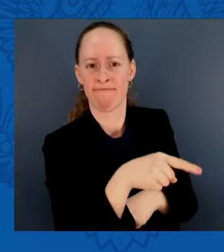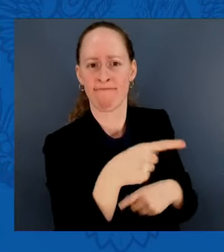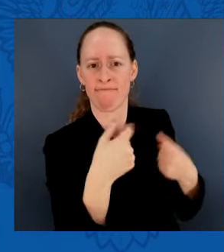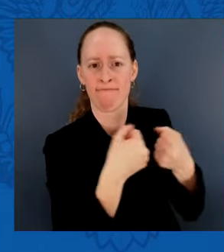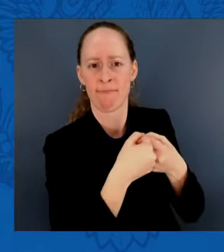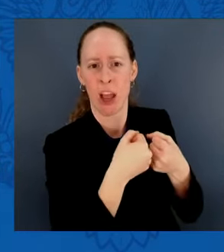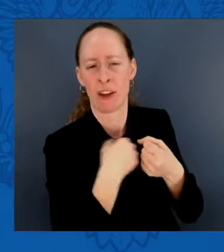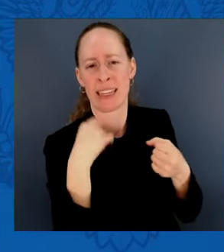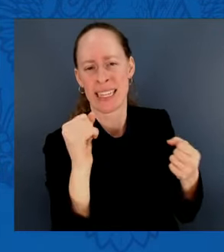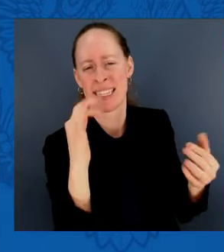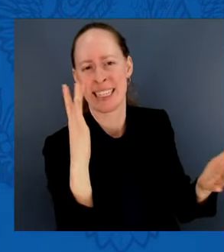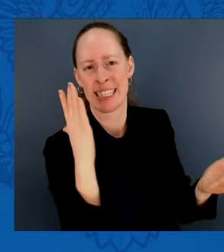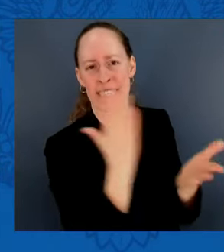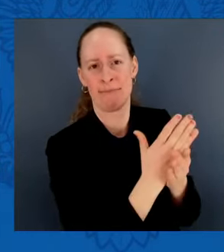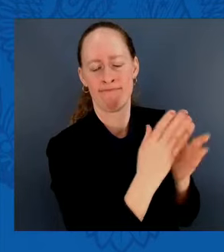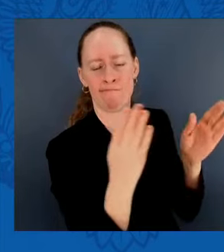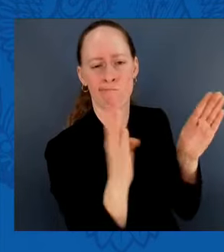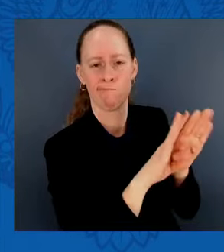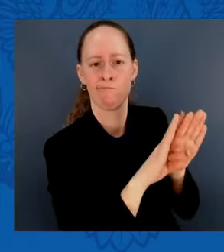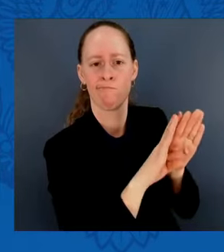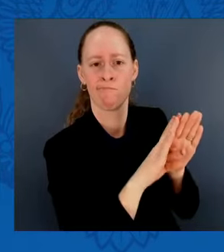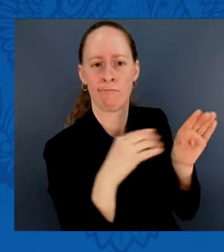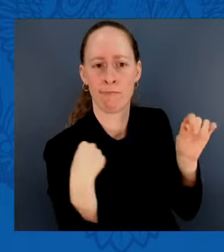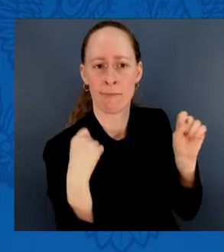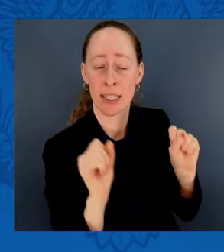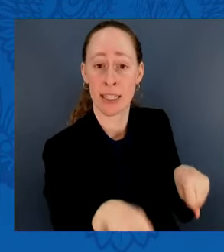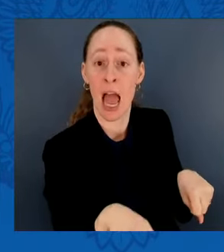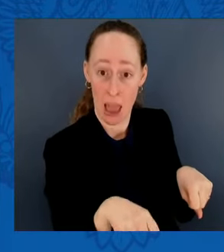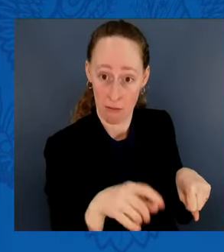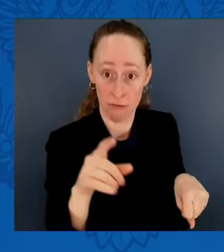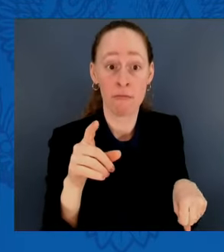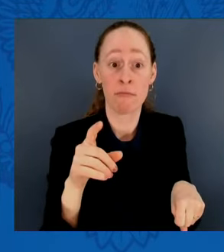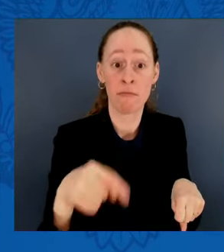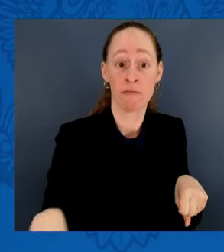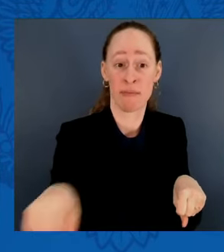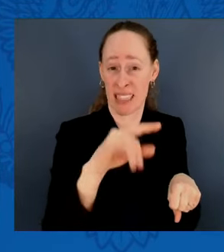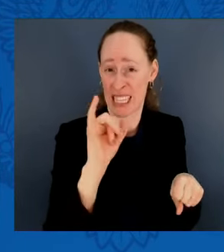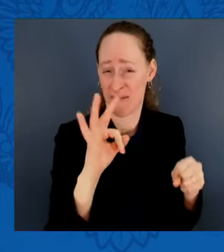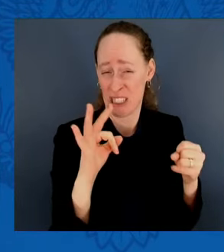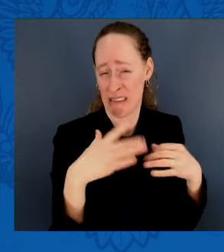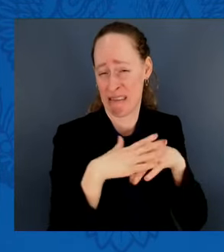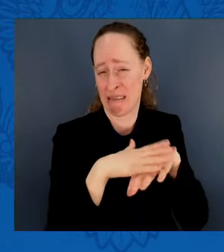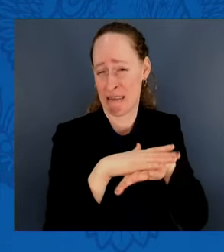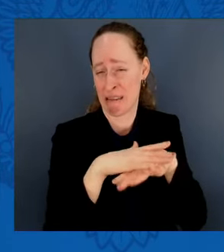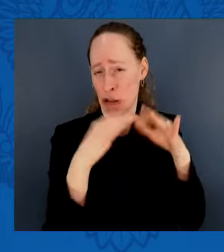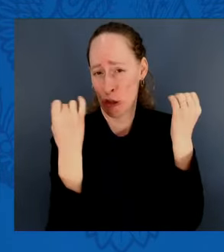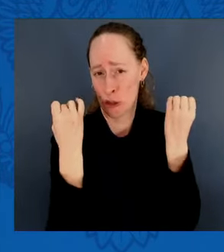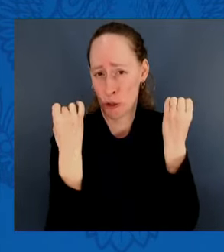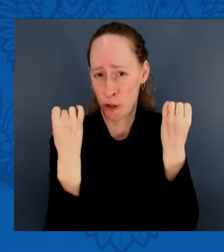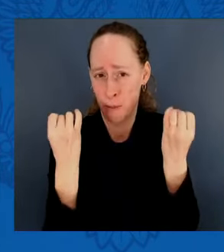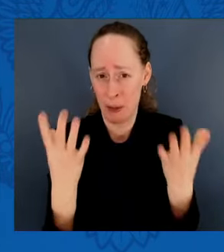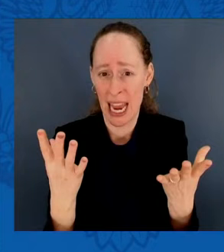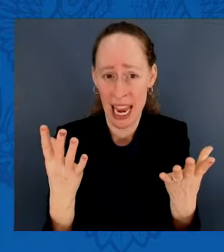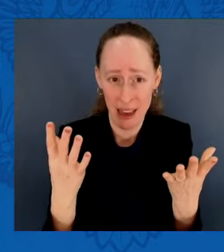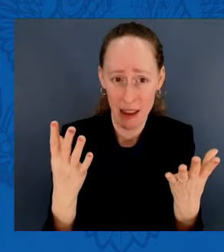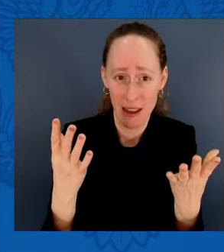Patrol Union has endorsed this bill. The Federal Chamber of Commerce is — yeah, yeah. You're saying low. Look at the facts.